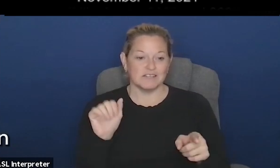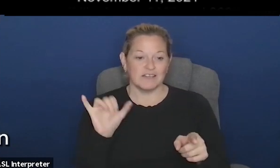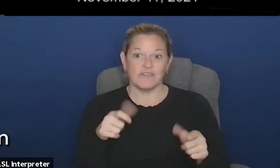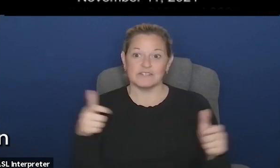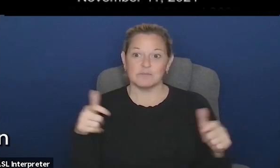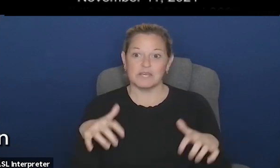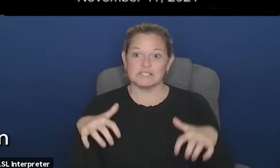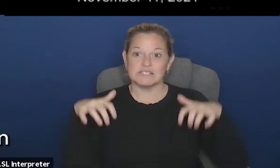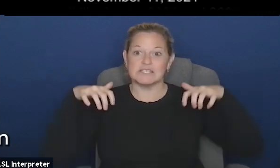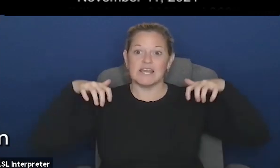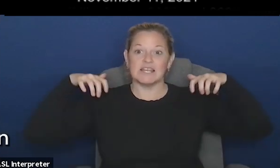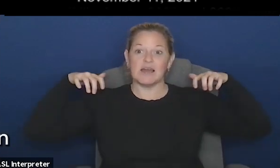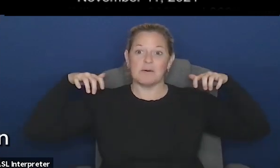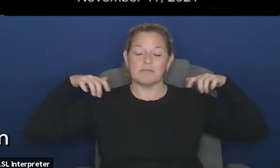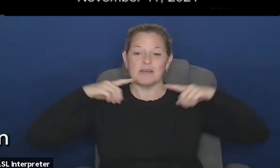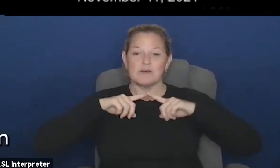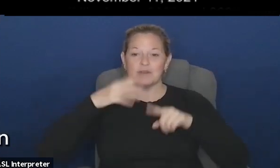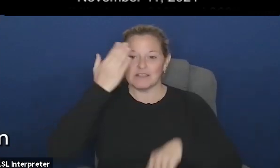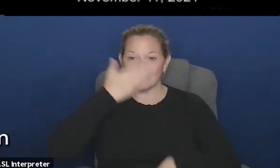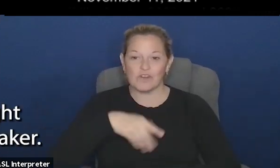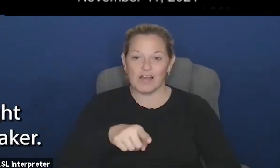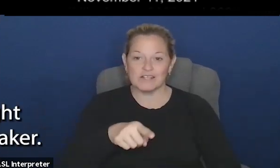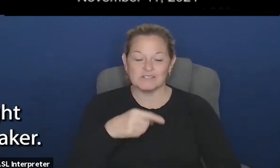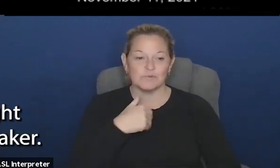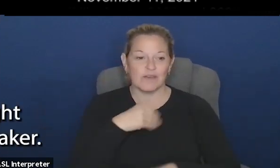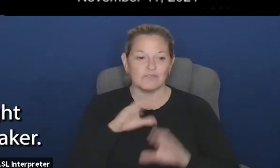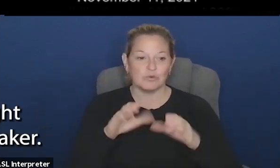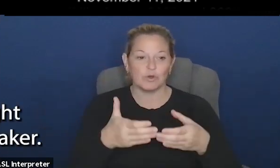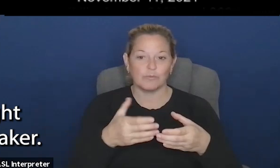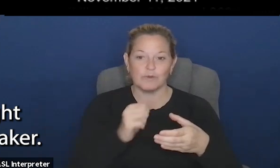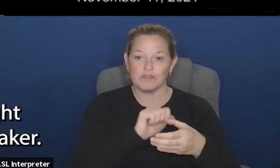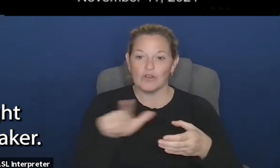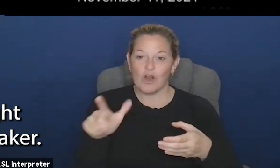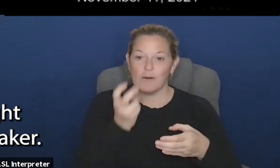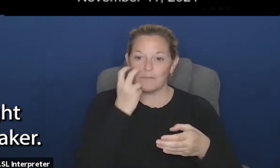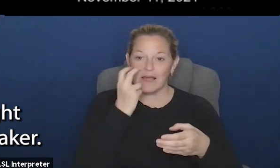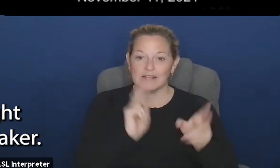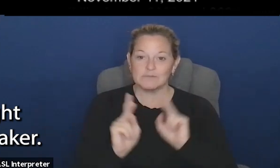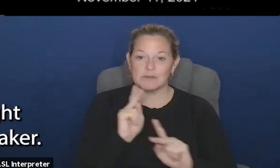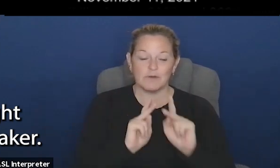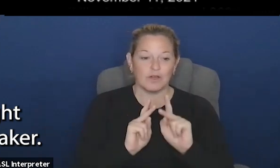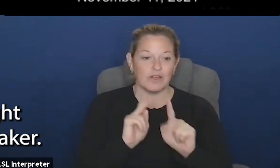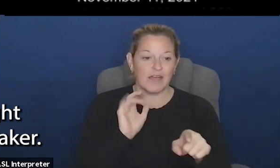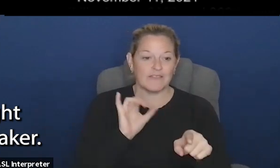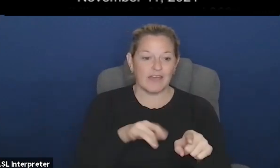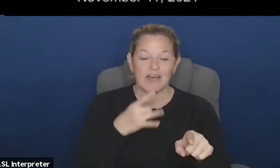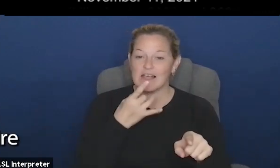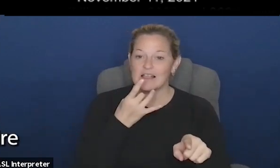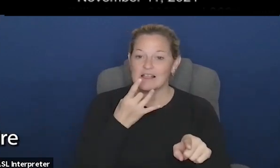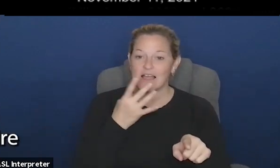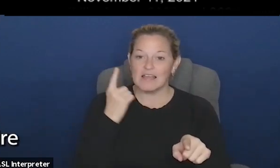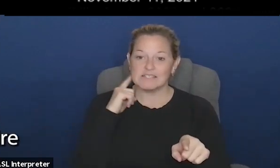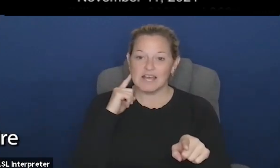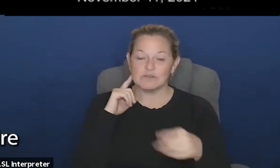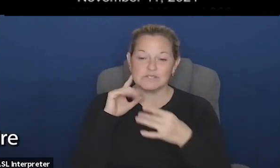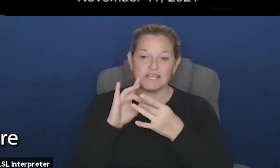the forefront, there's a group of blind individuals, and on the table is a light sound. And the light sound's connected to a very large speaker. And so